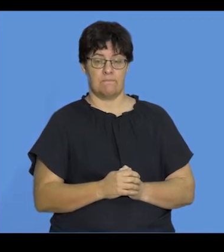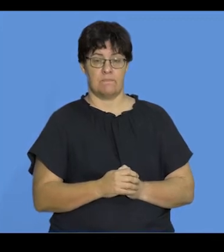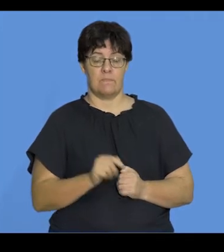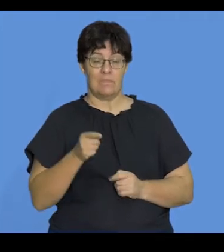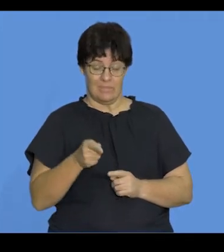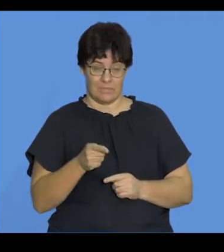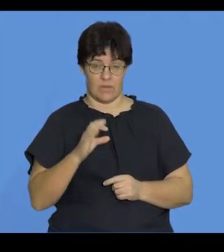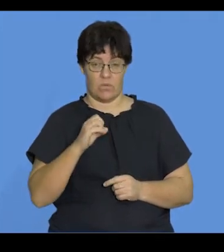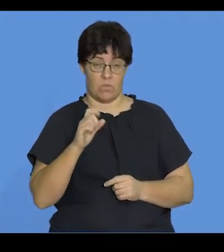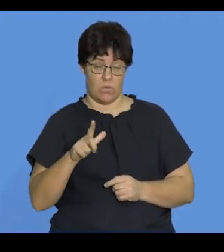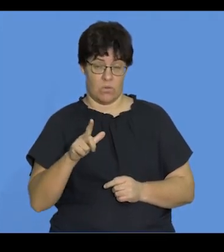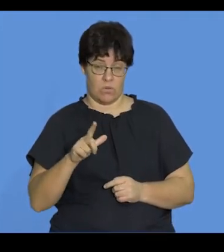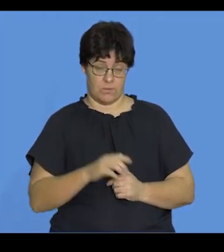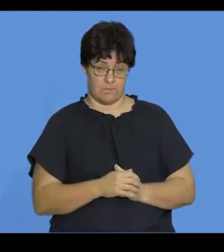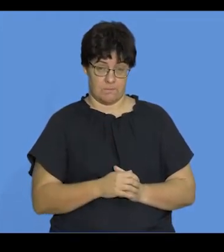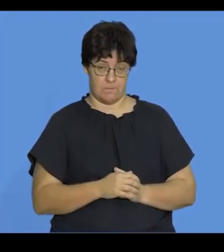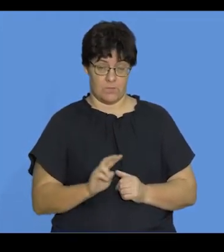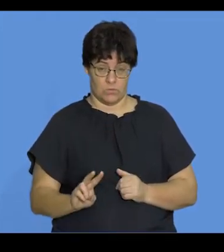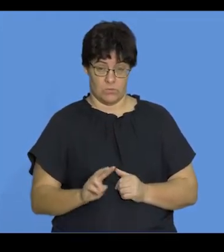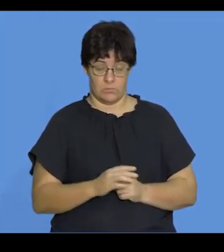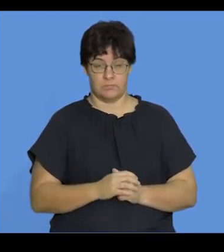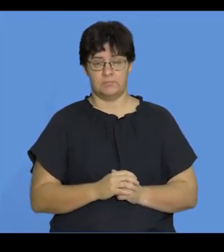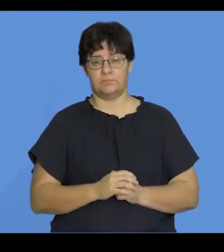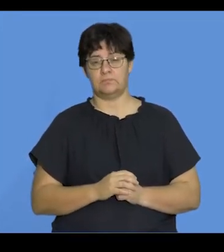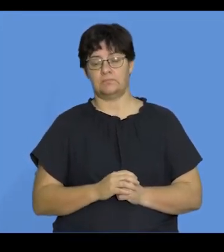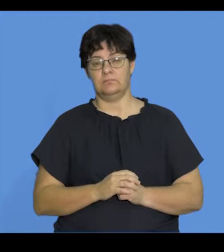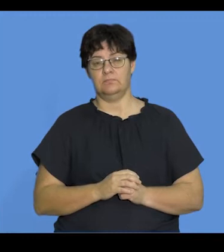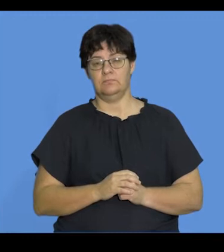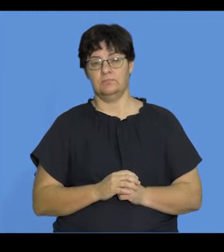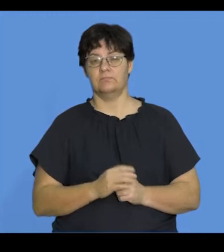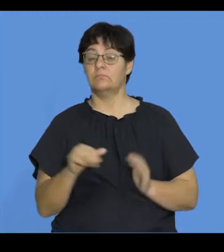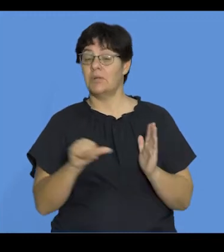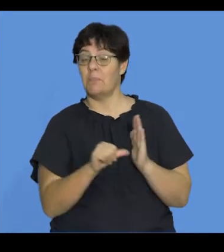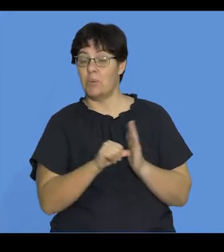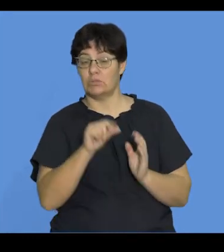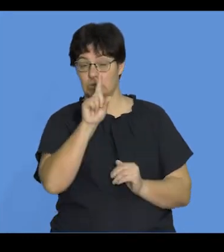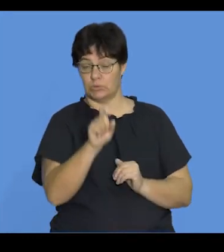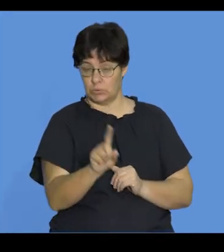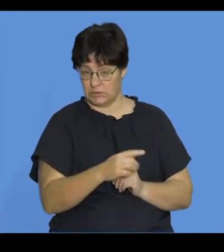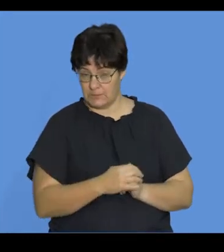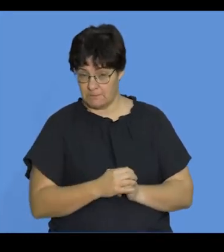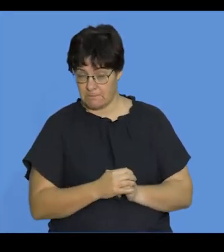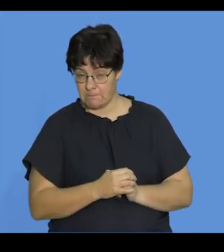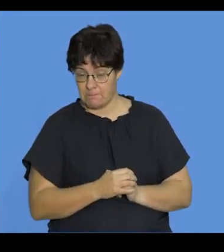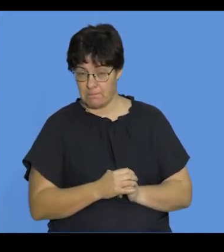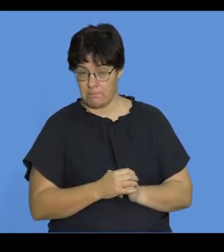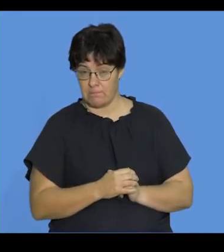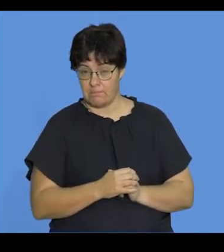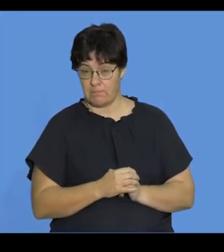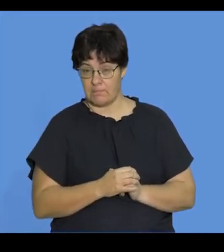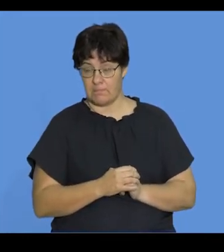chlorine, right? Now, let's ask ourselves an important question. Let's say, for argument's